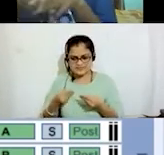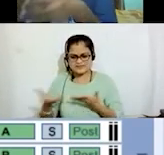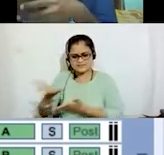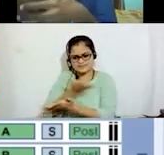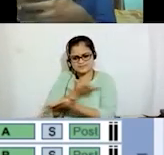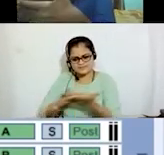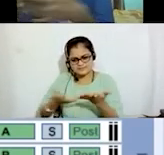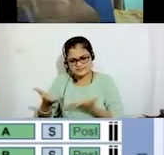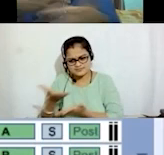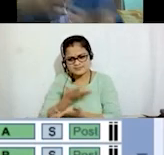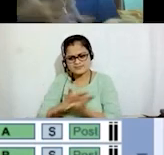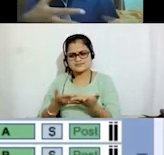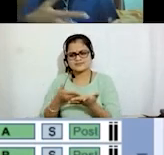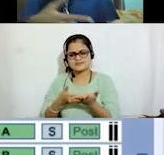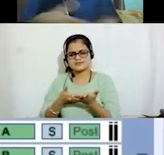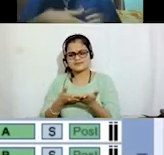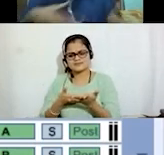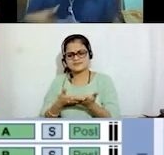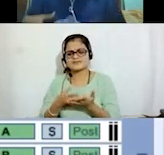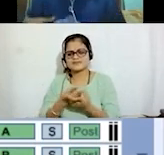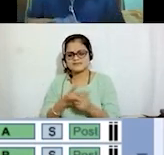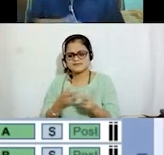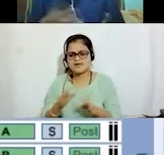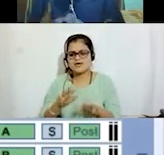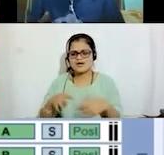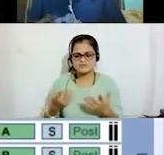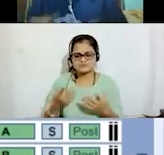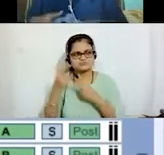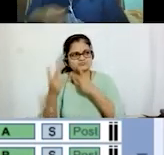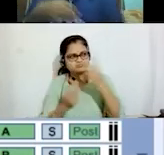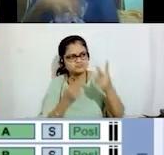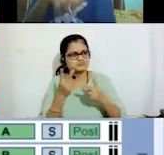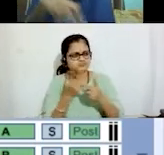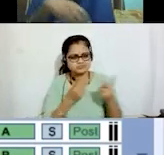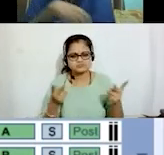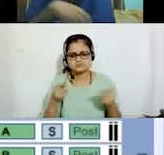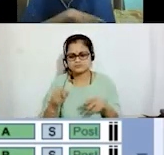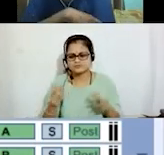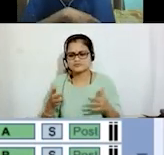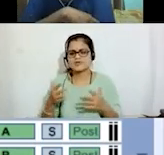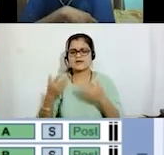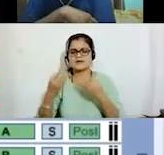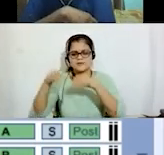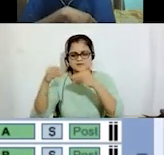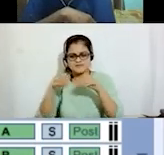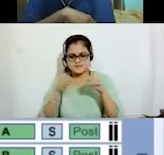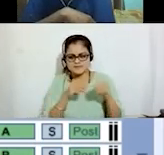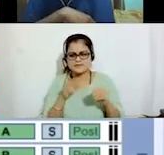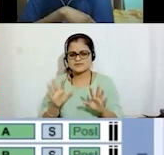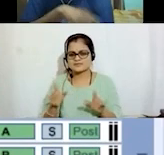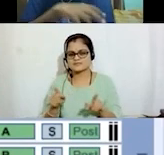with this price rising in this whole country, the way we are seeing it with oil rises and oil price rising and all.